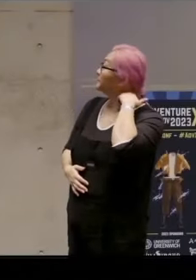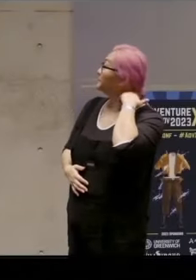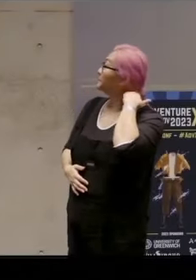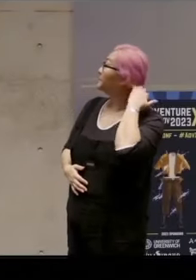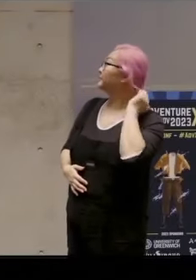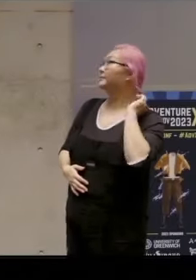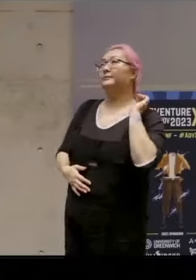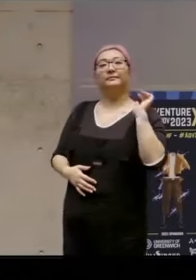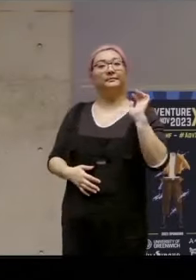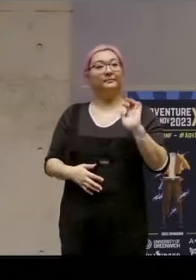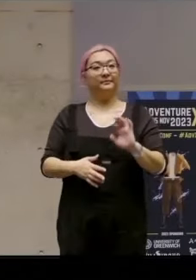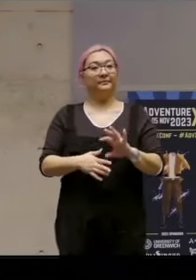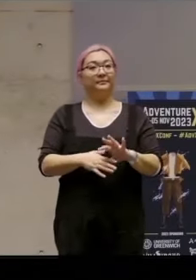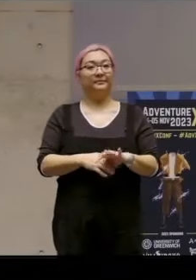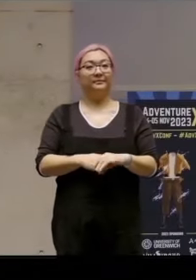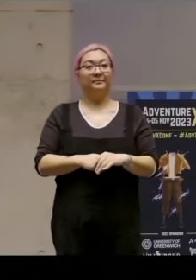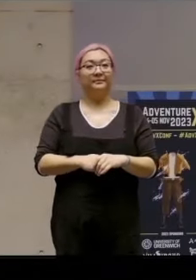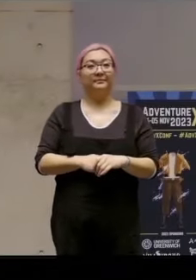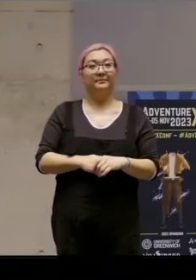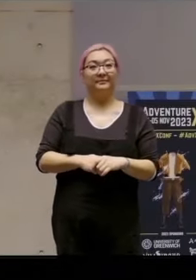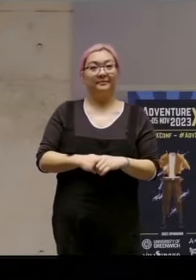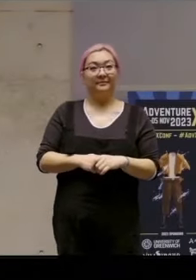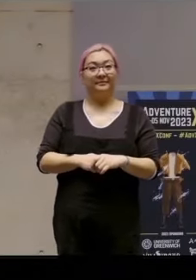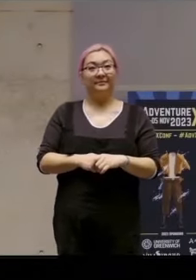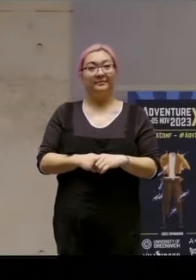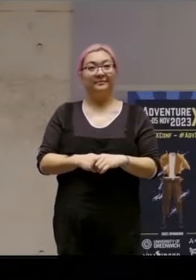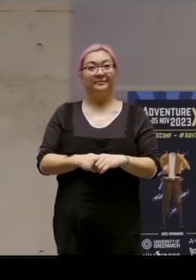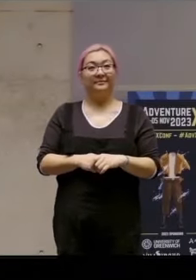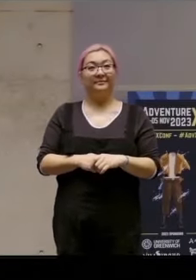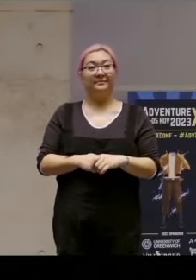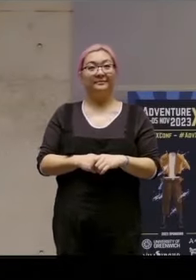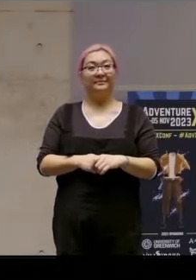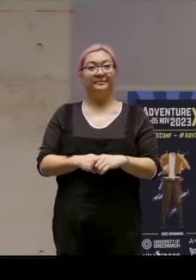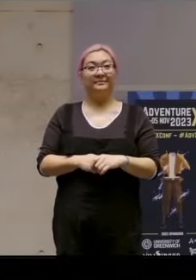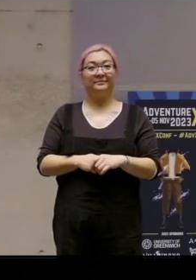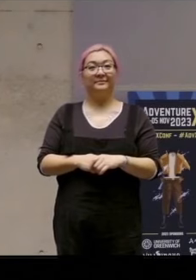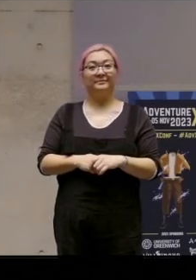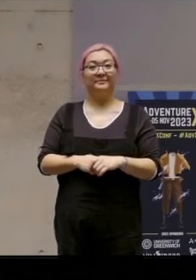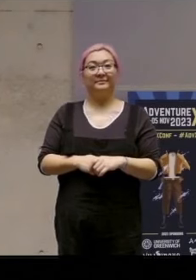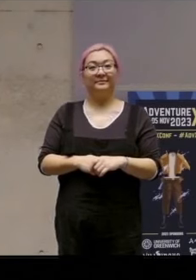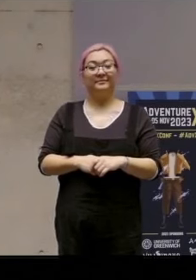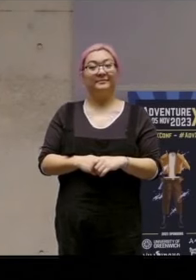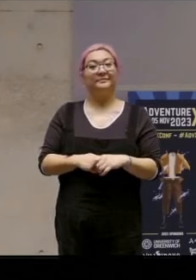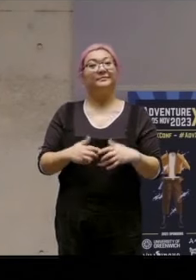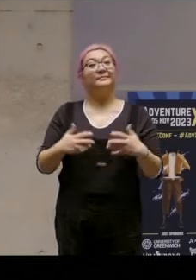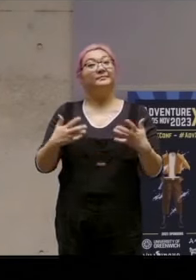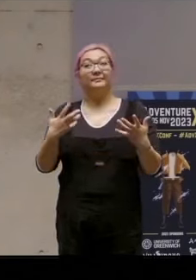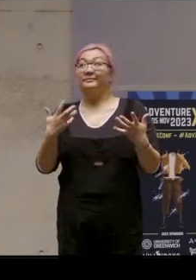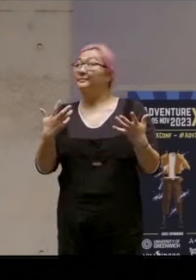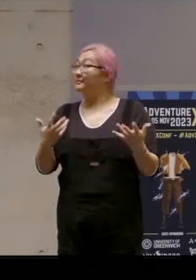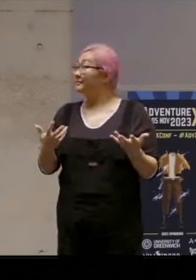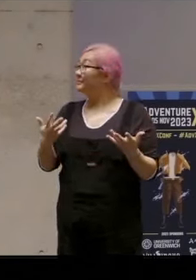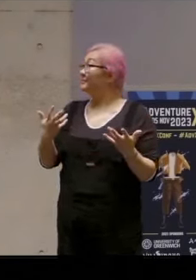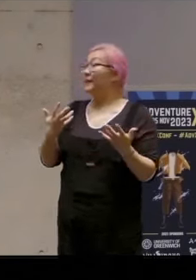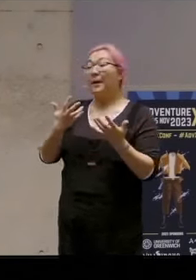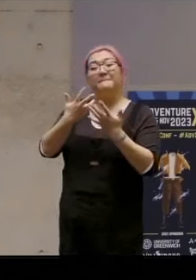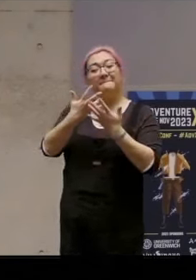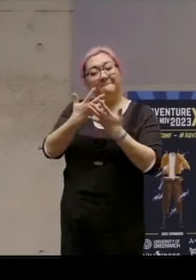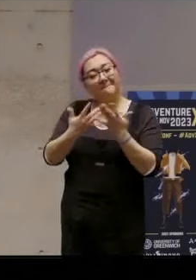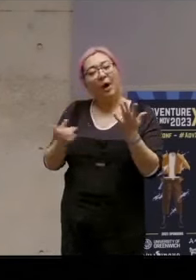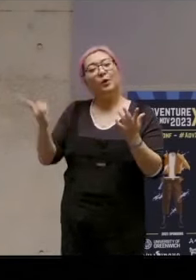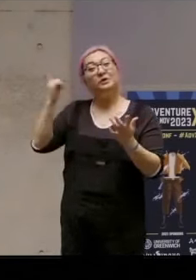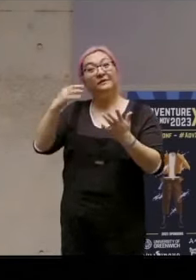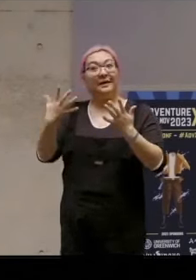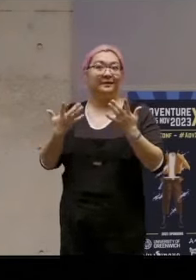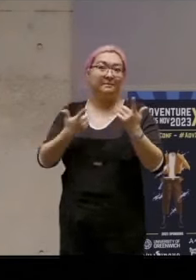Okay, so that was the last game. So our results for now. Well, most of these pioneering titles triggered the